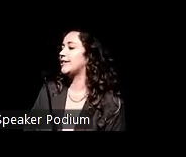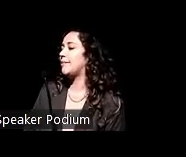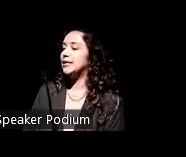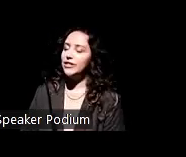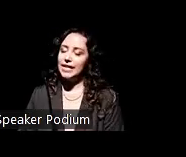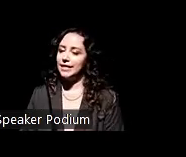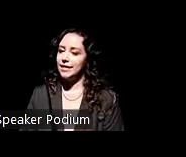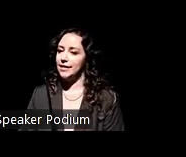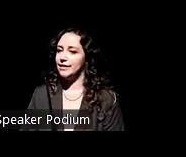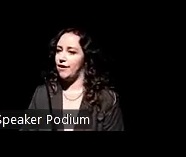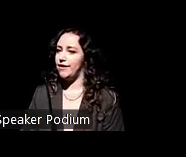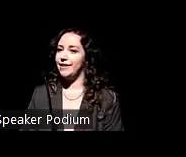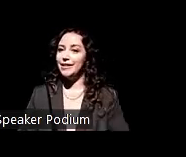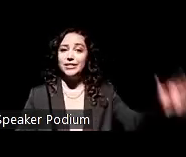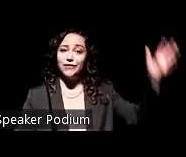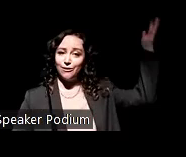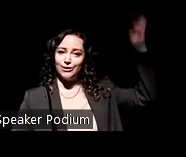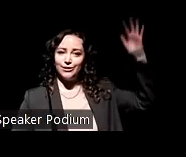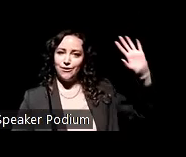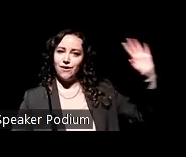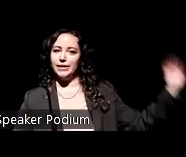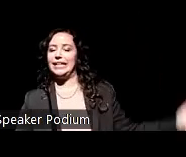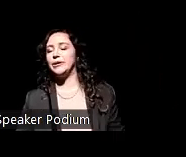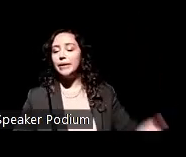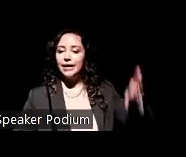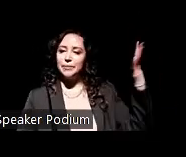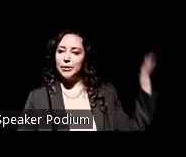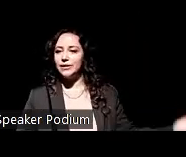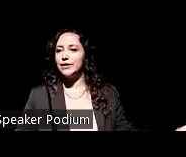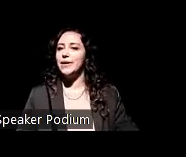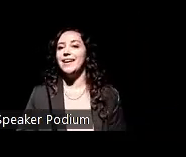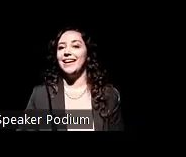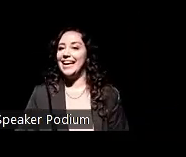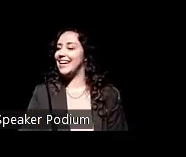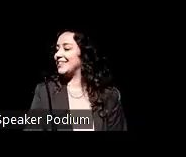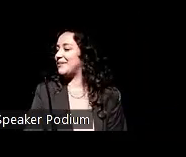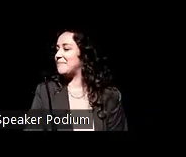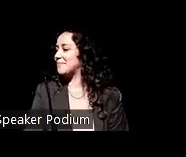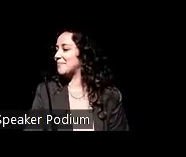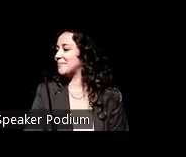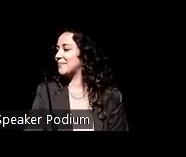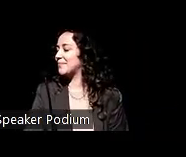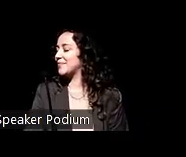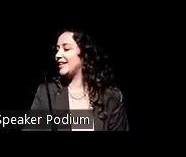published a bunch of case studies on the Pacific Coast. So not only in North America, but also Canada as well.